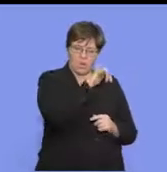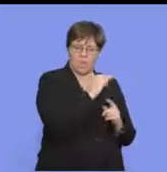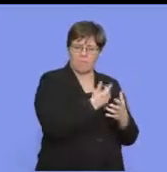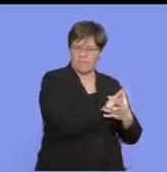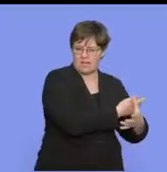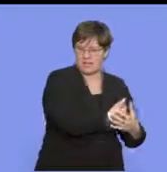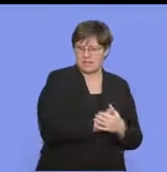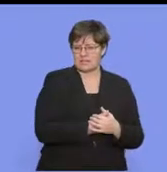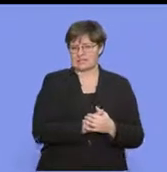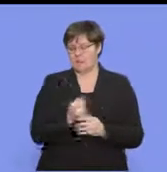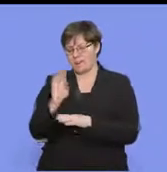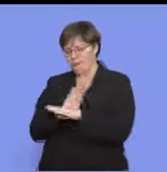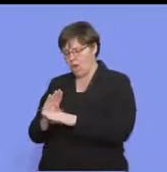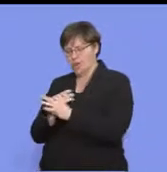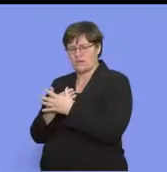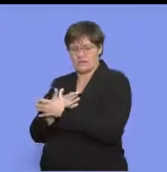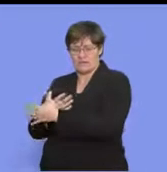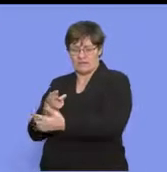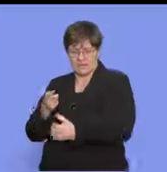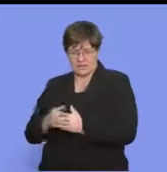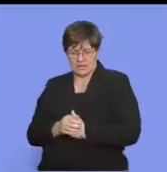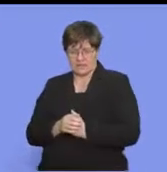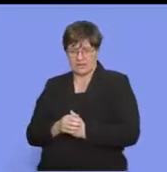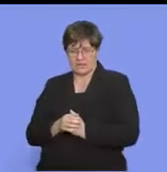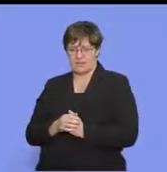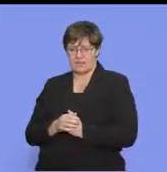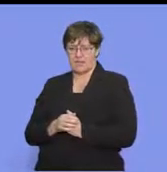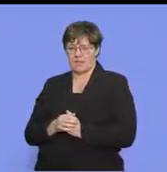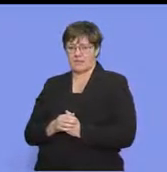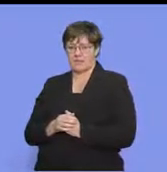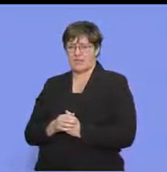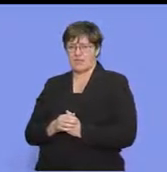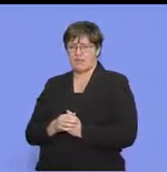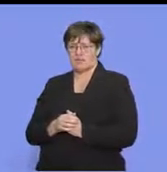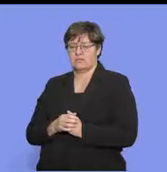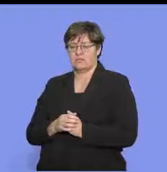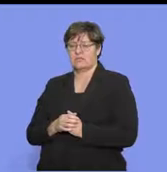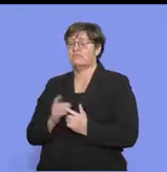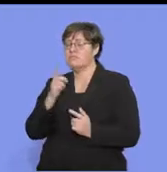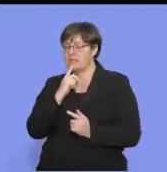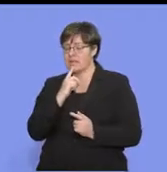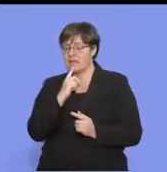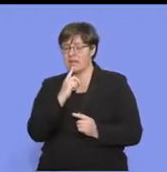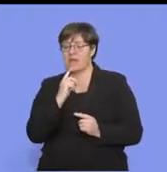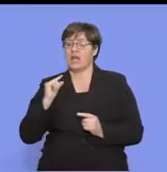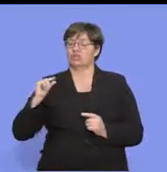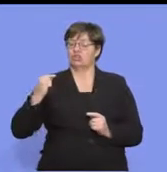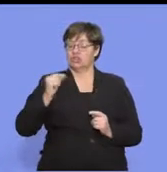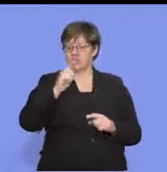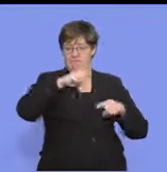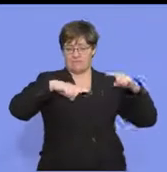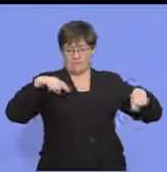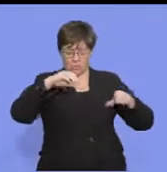butterflies here, and we have brown butterflies here, and so there is genetic variation within